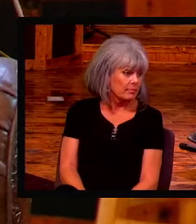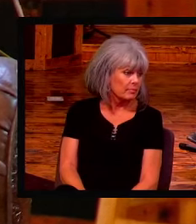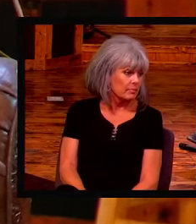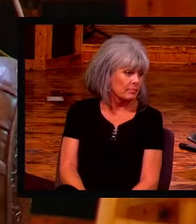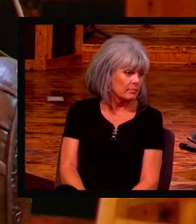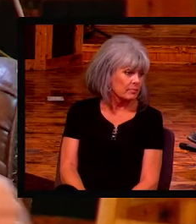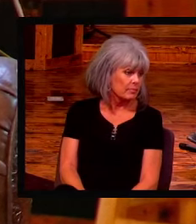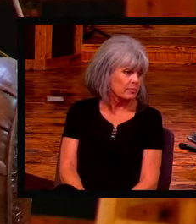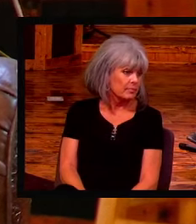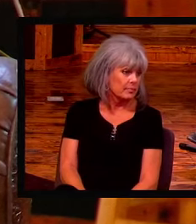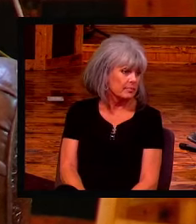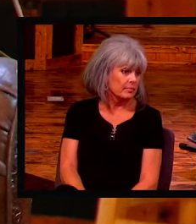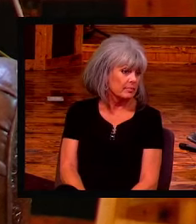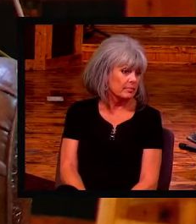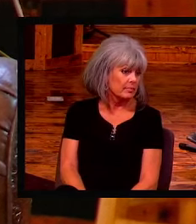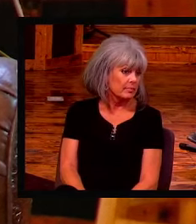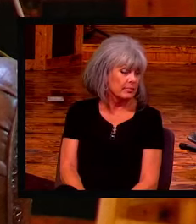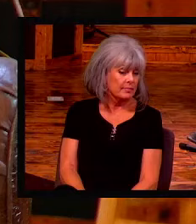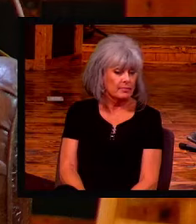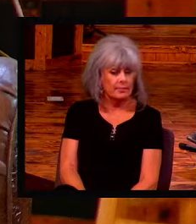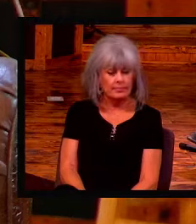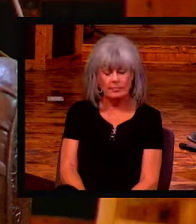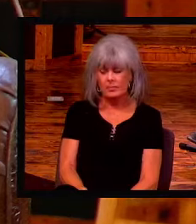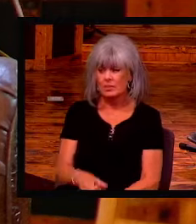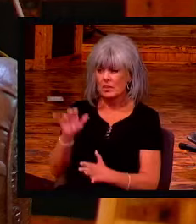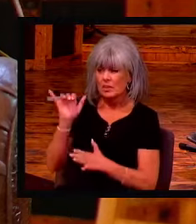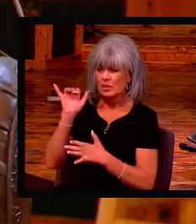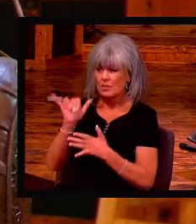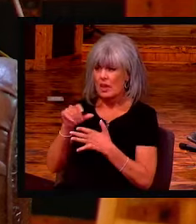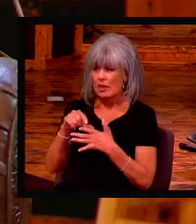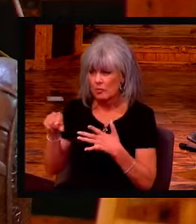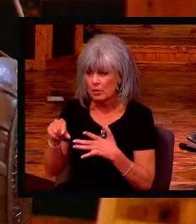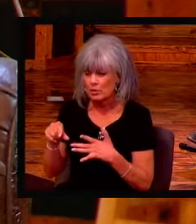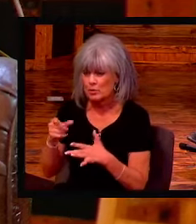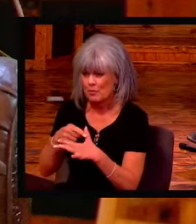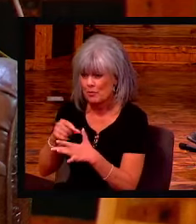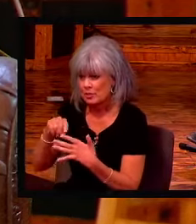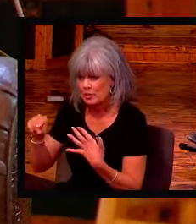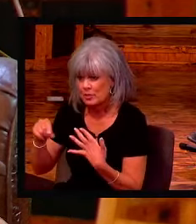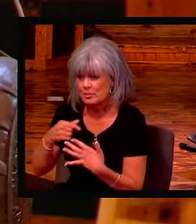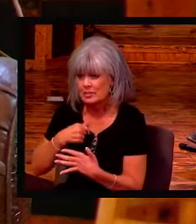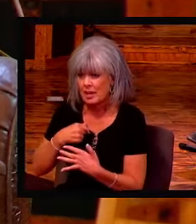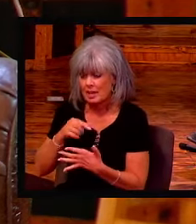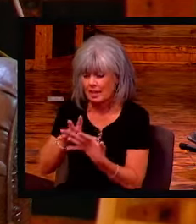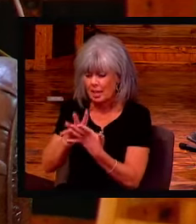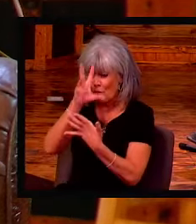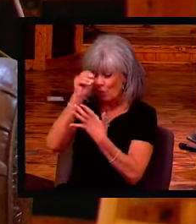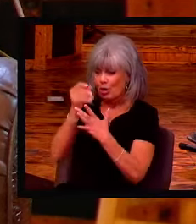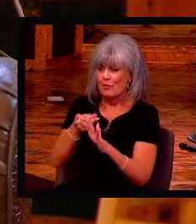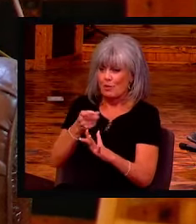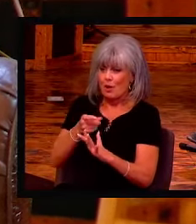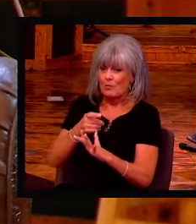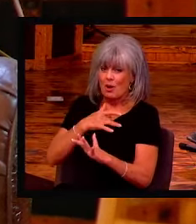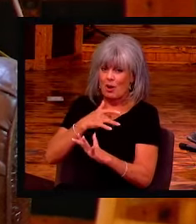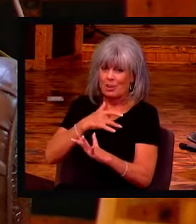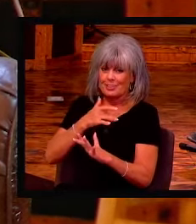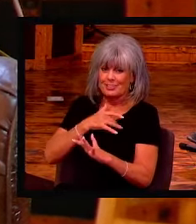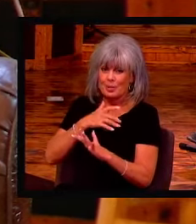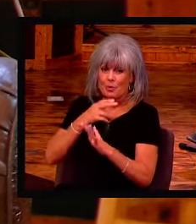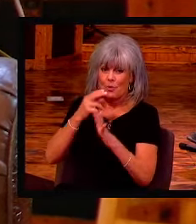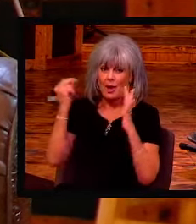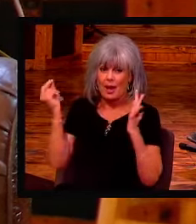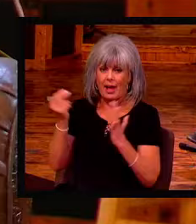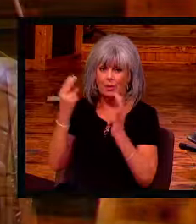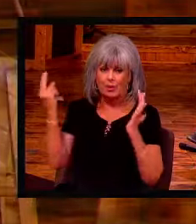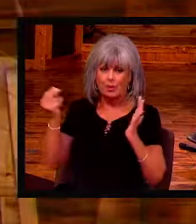you hear it? Okay. Yeah, say again. That verse is the first verse I learned by heart. Well, hallelujah. That is what I went That's by. That's why he told me